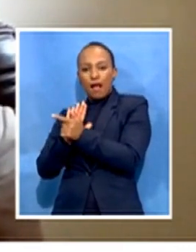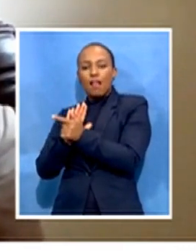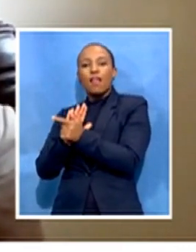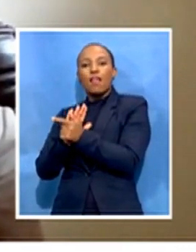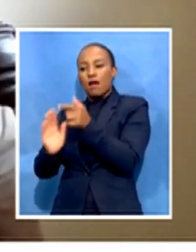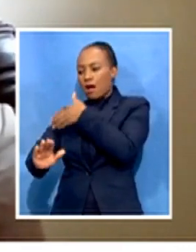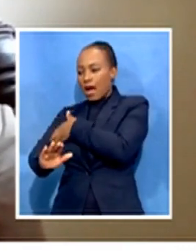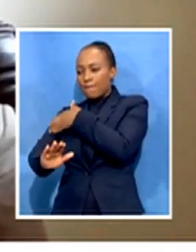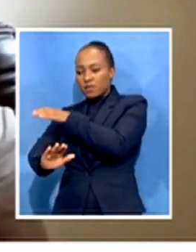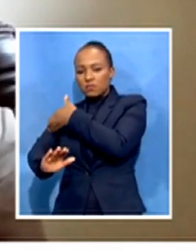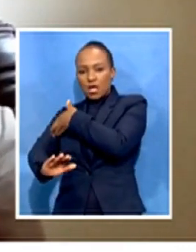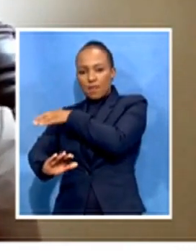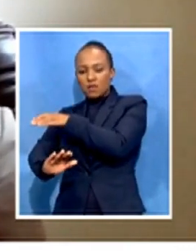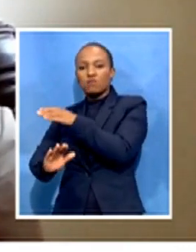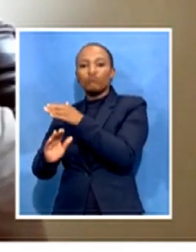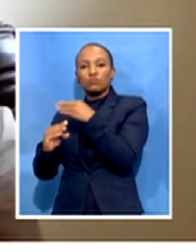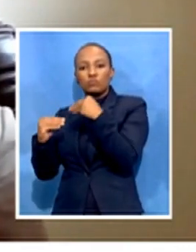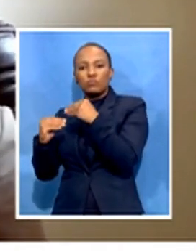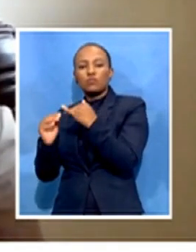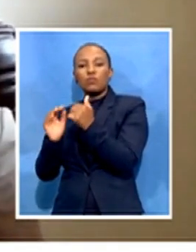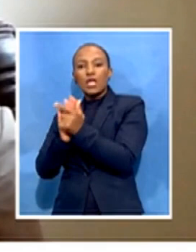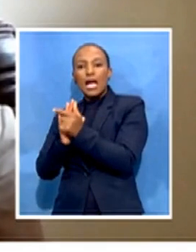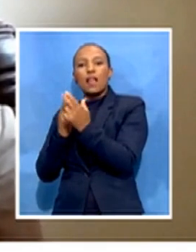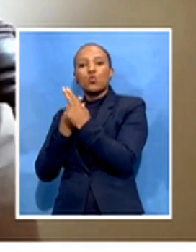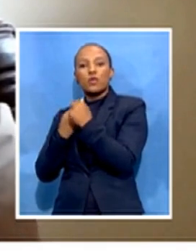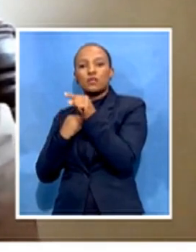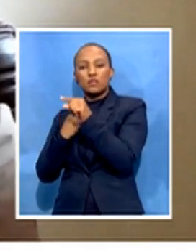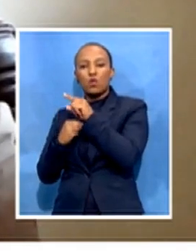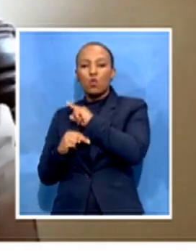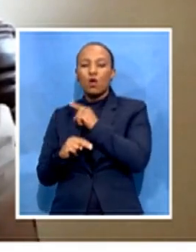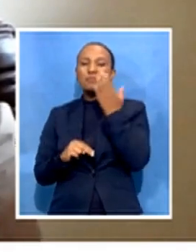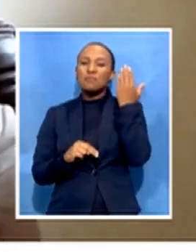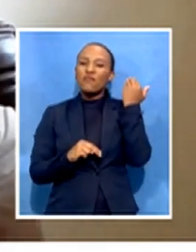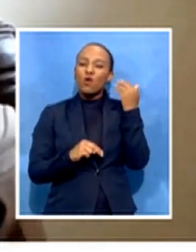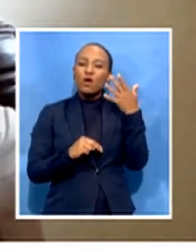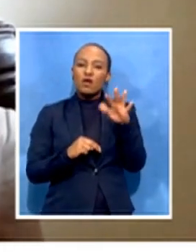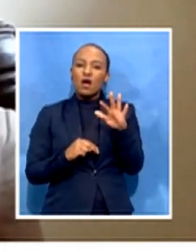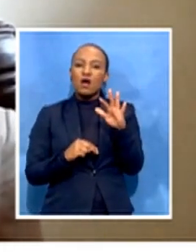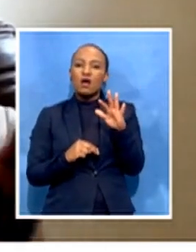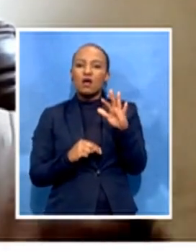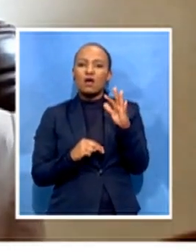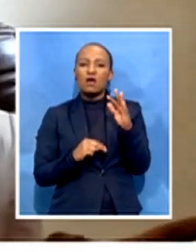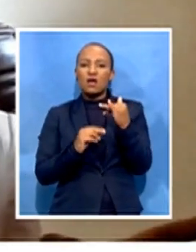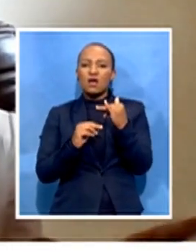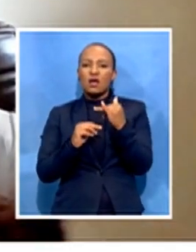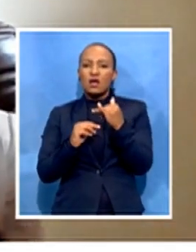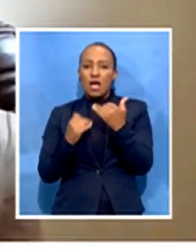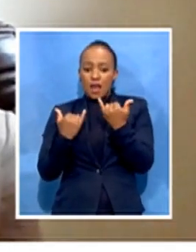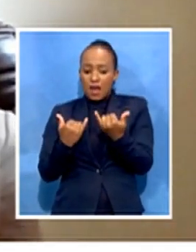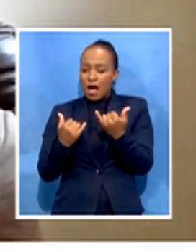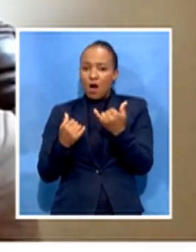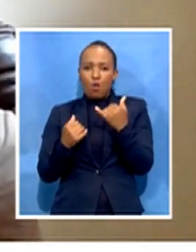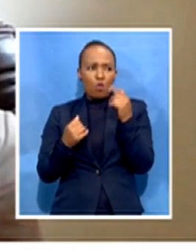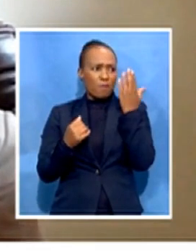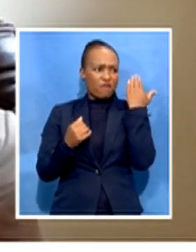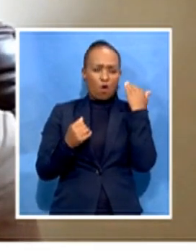that the illicit trade was not sitting at the rate that it's currently sitting now, precisely because 10 years ago, you had